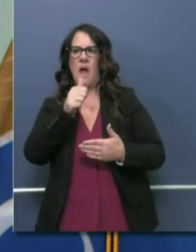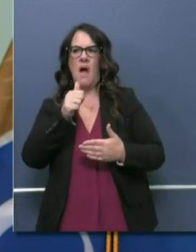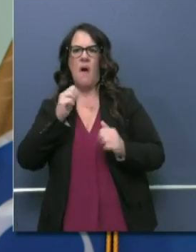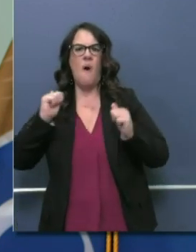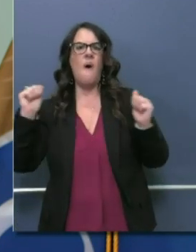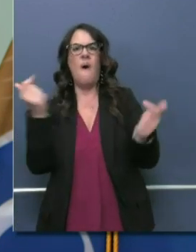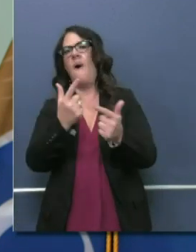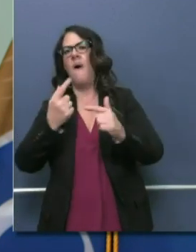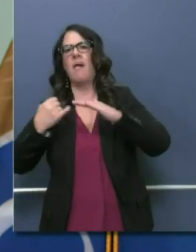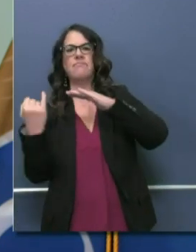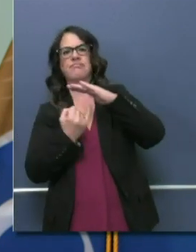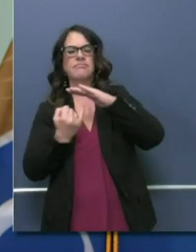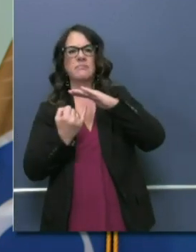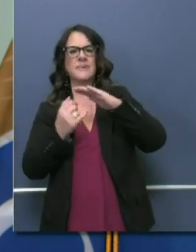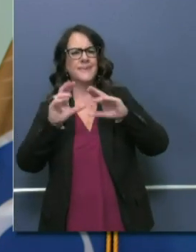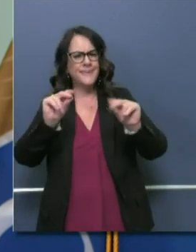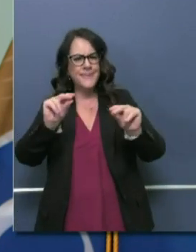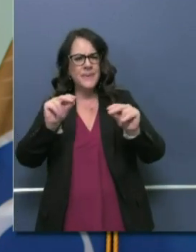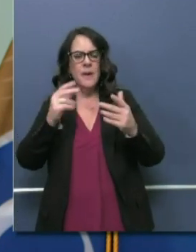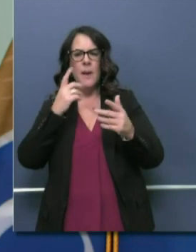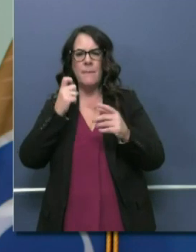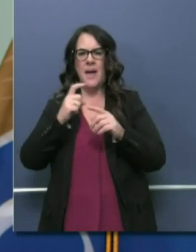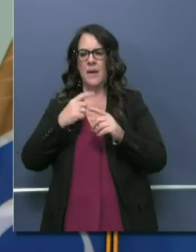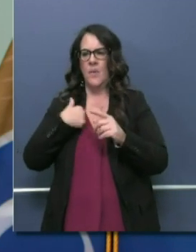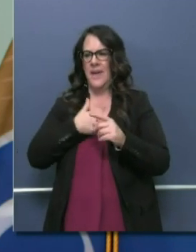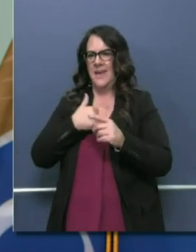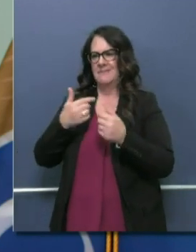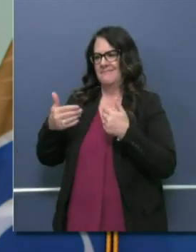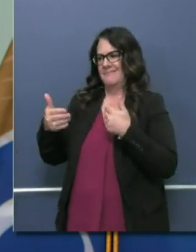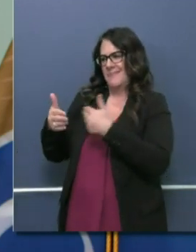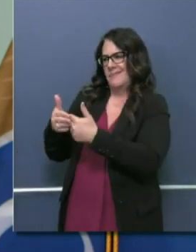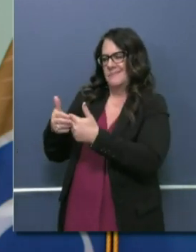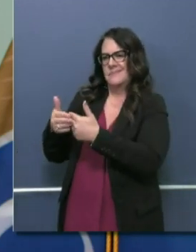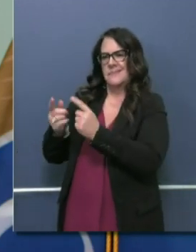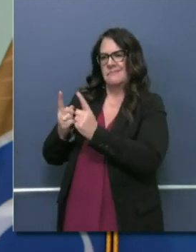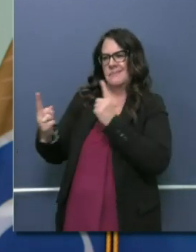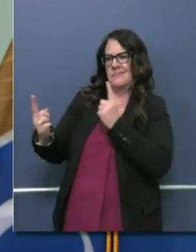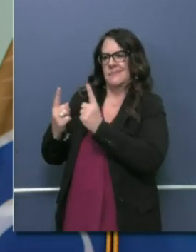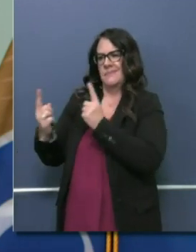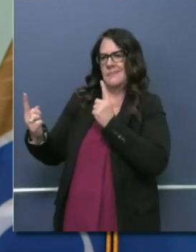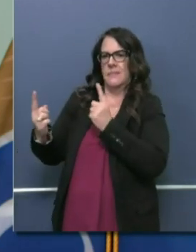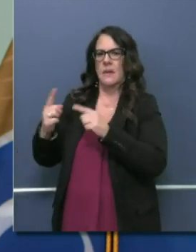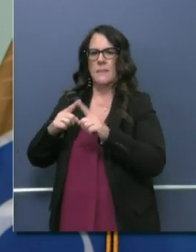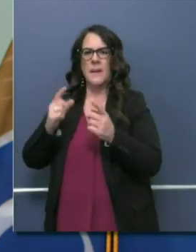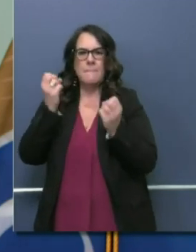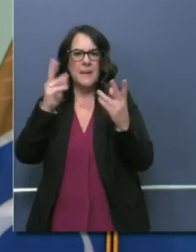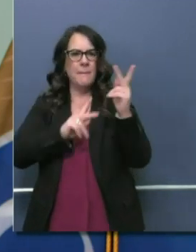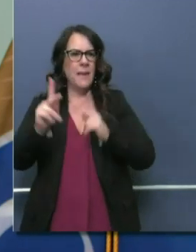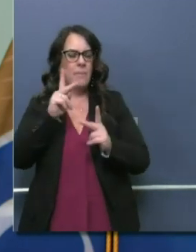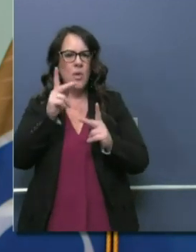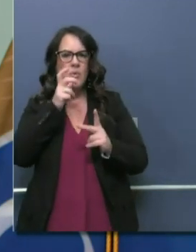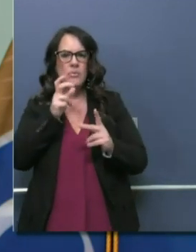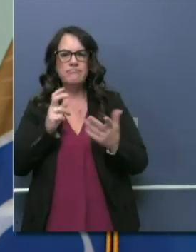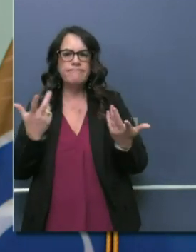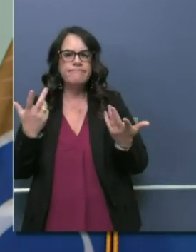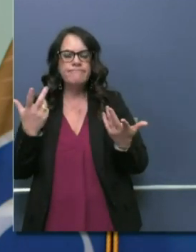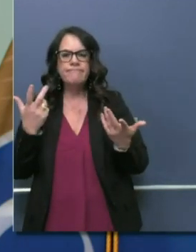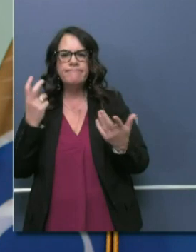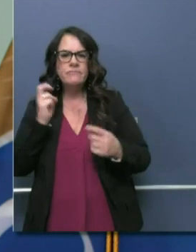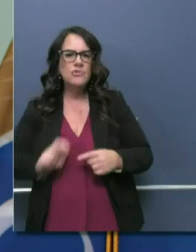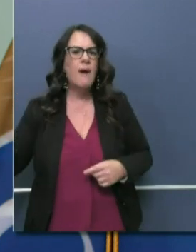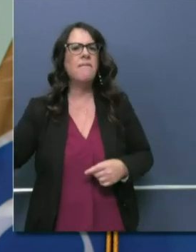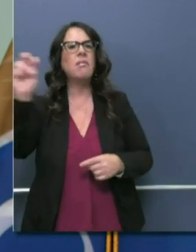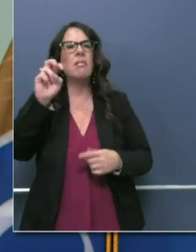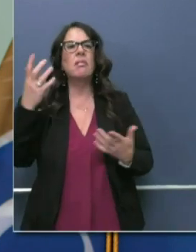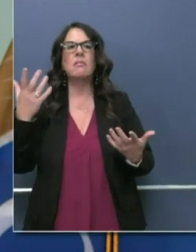of our proximity to others, but none of us are immune or isolated from people traveling within and without